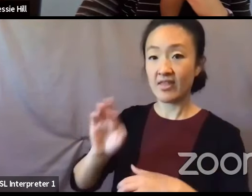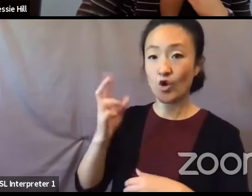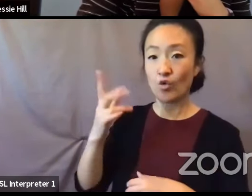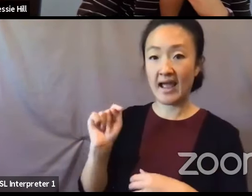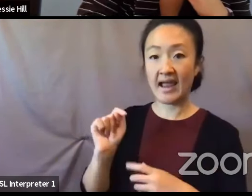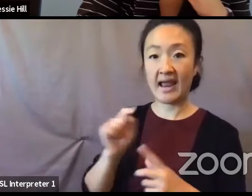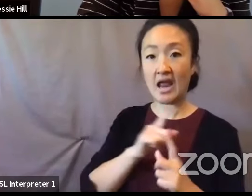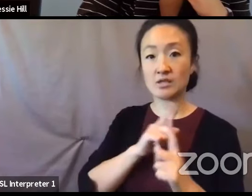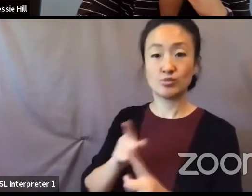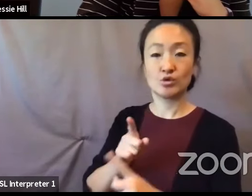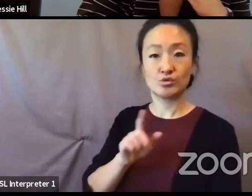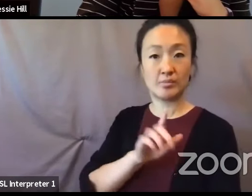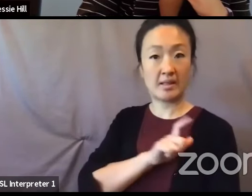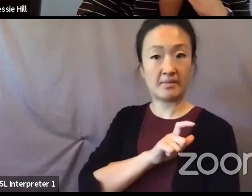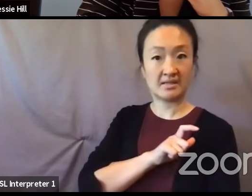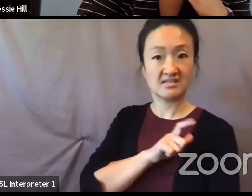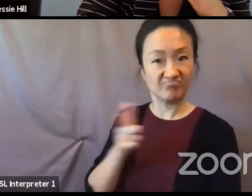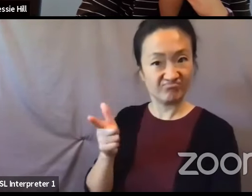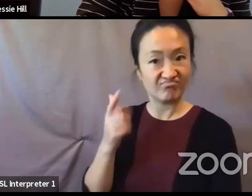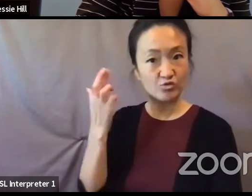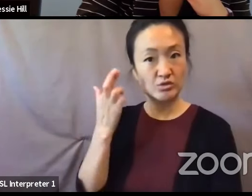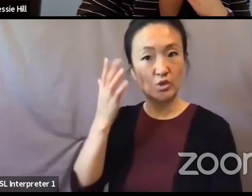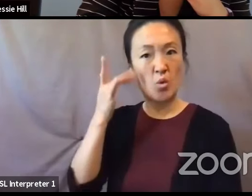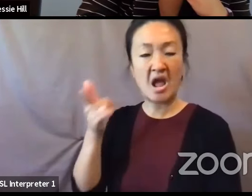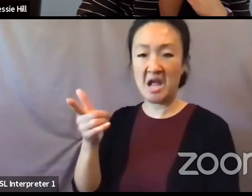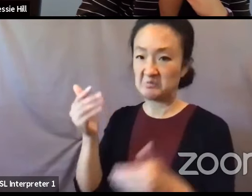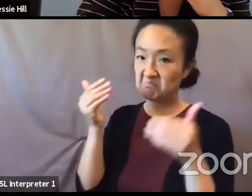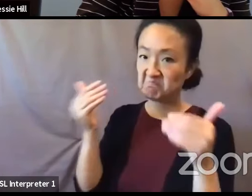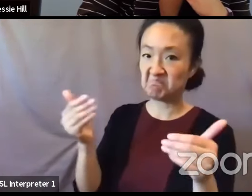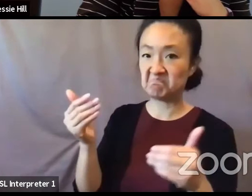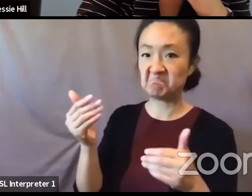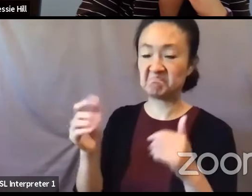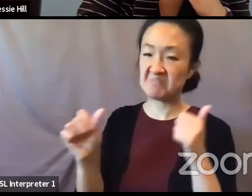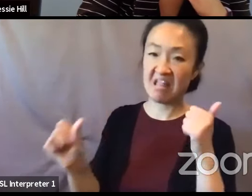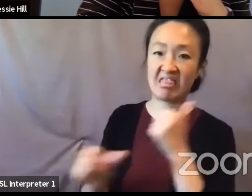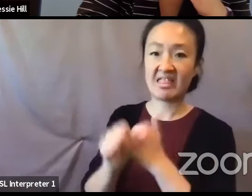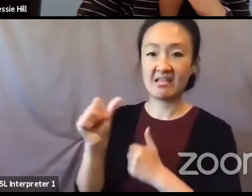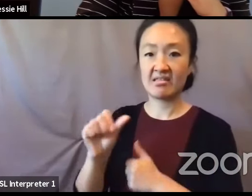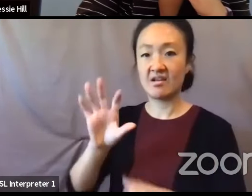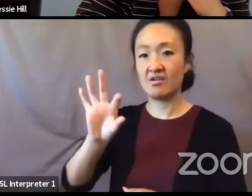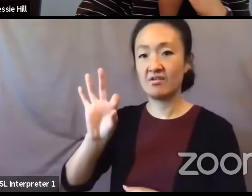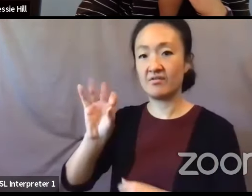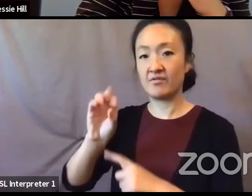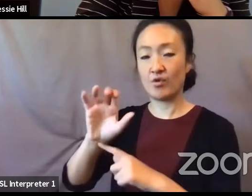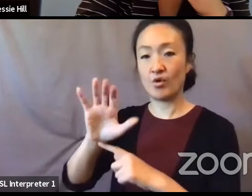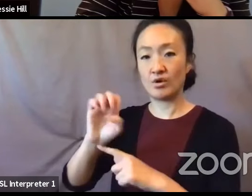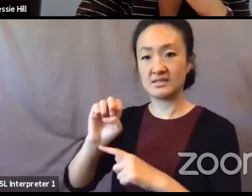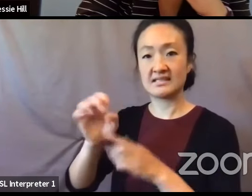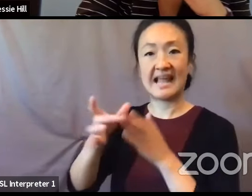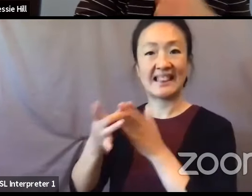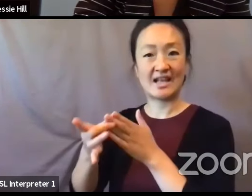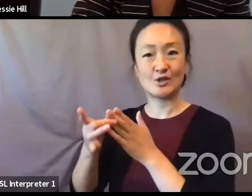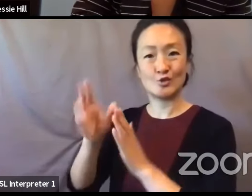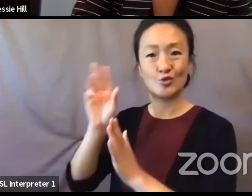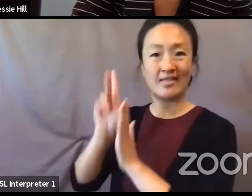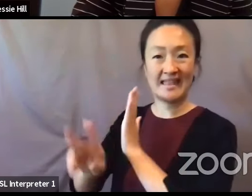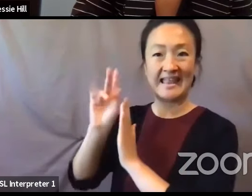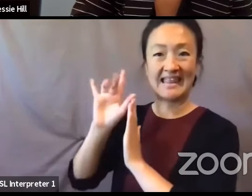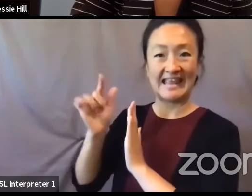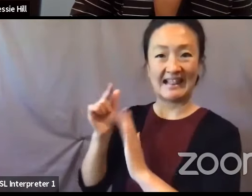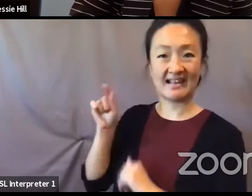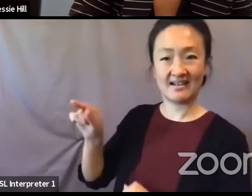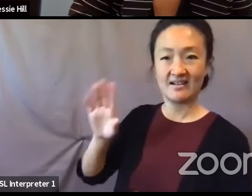police as the justification for the use of lethal force that led to the killing of Breonna Taylor.